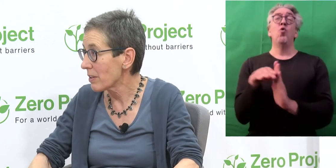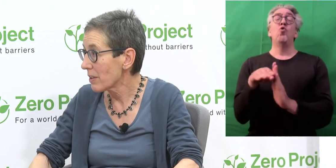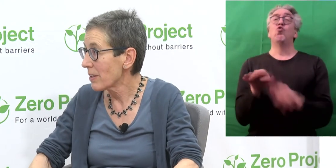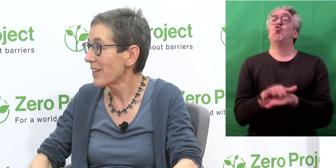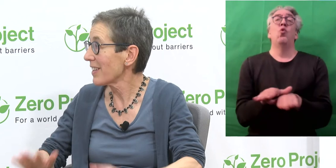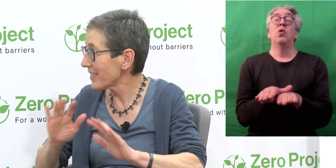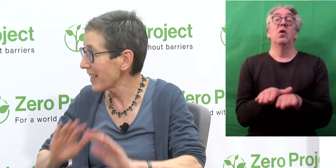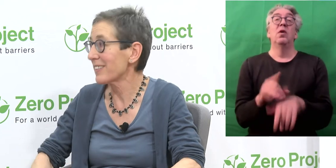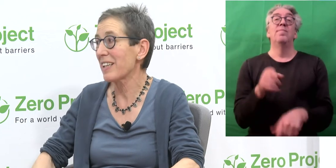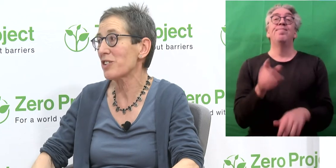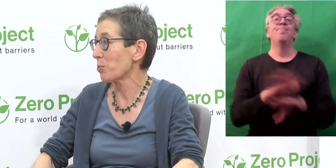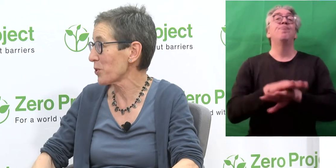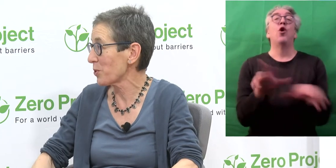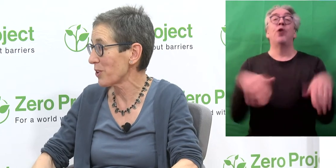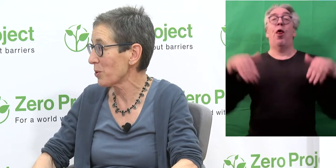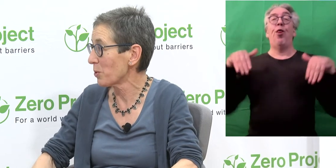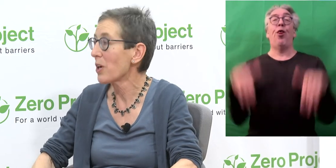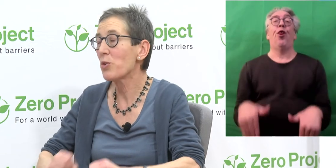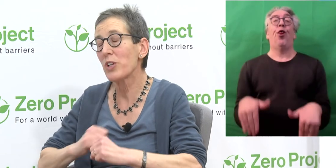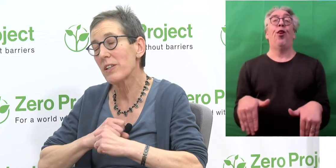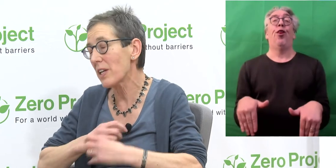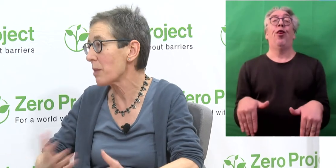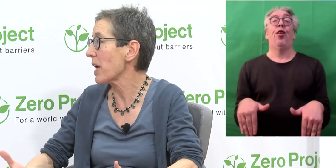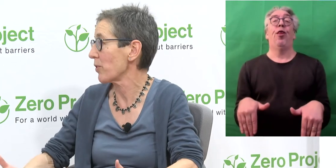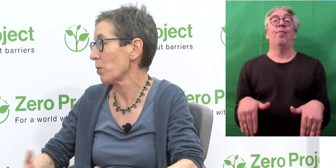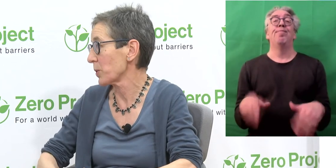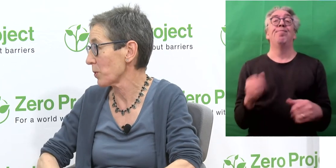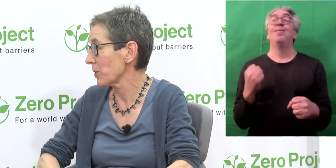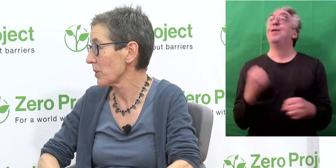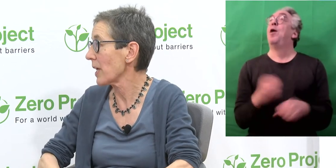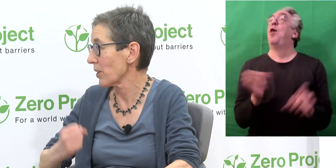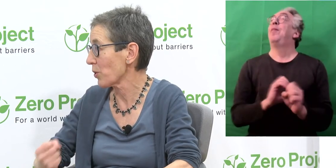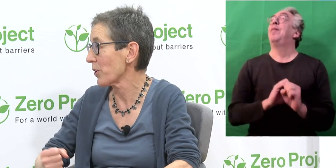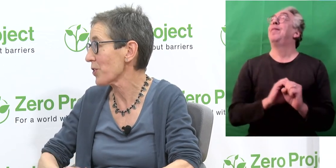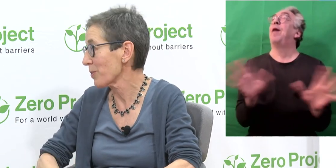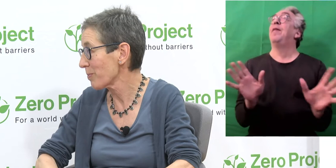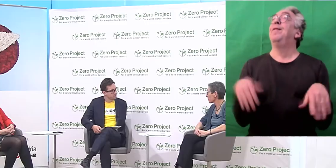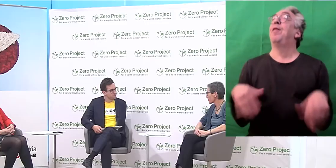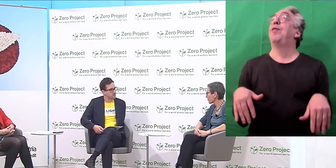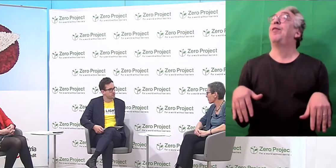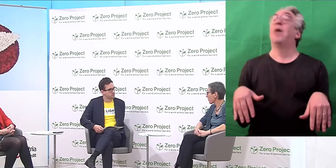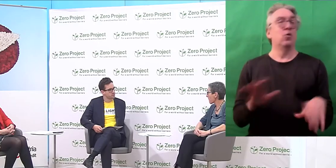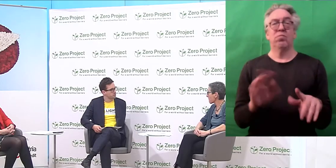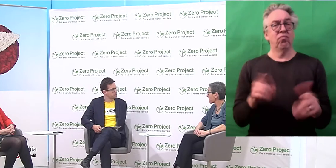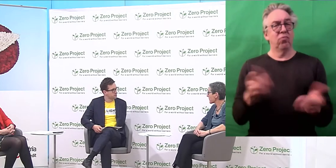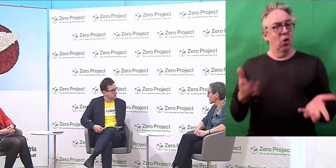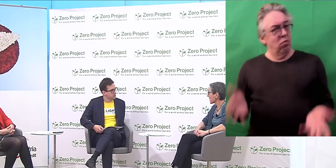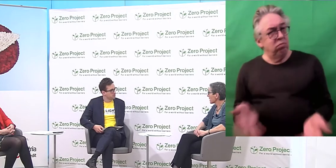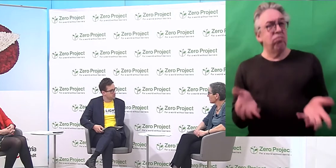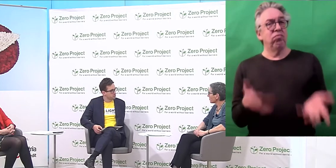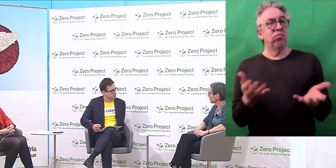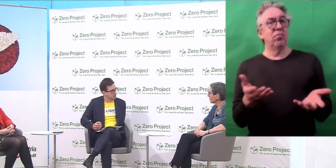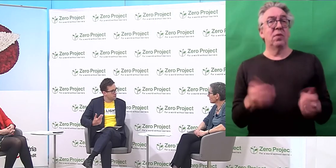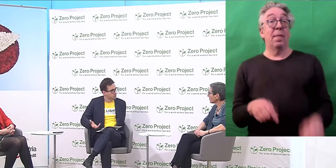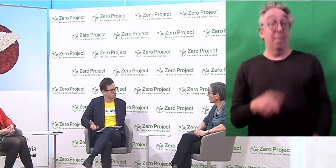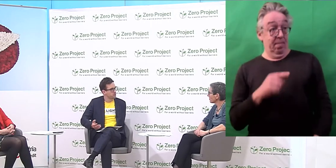nothing. That is the worst you can do. Really take up every opportunity and encourage. Is this something that you've experienced, that